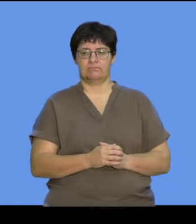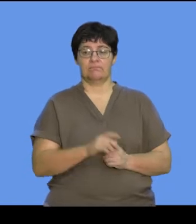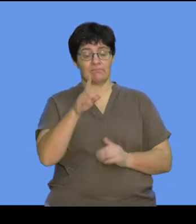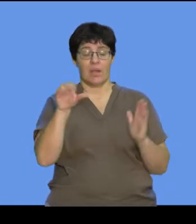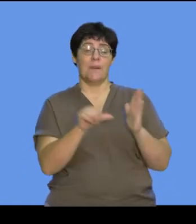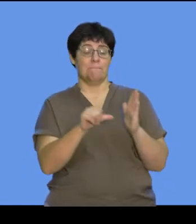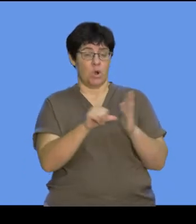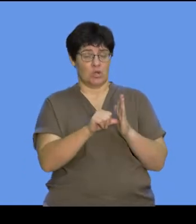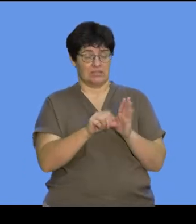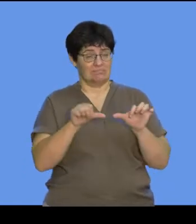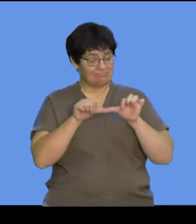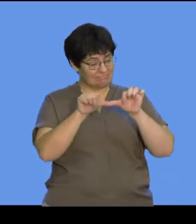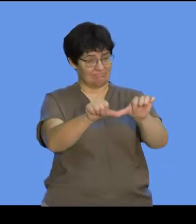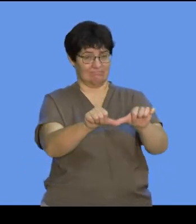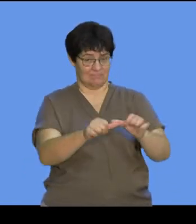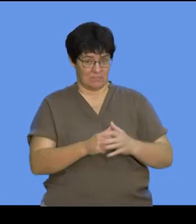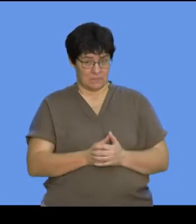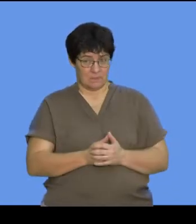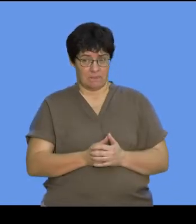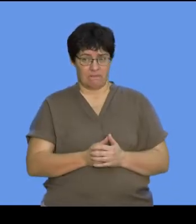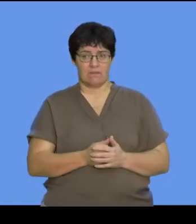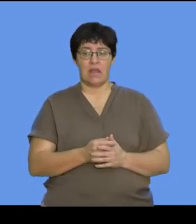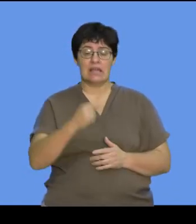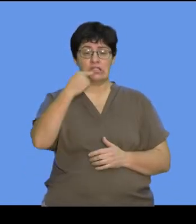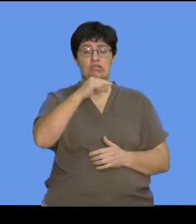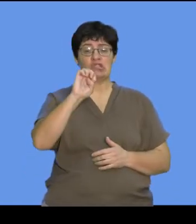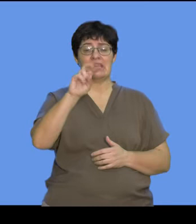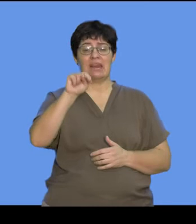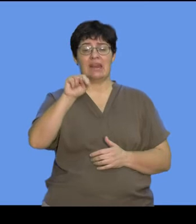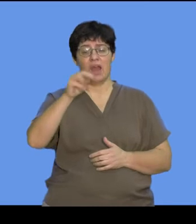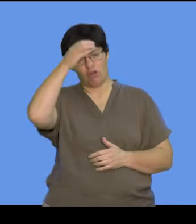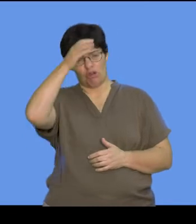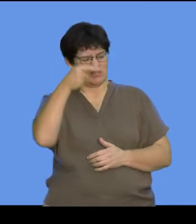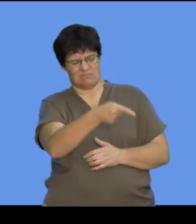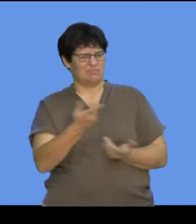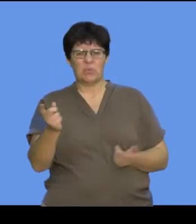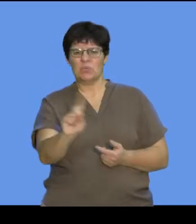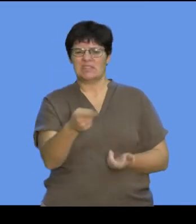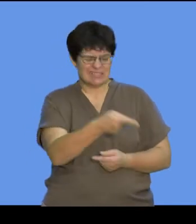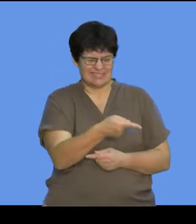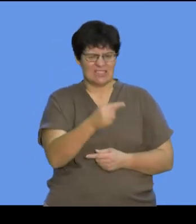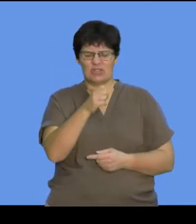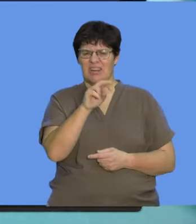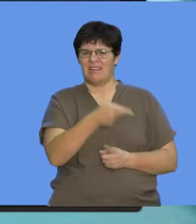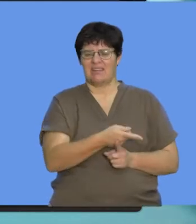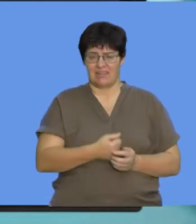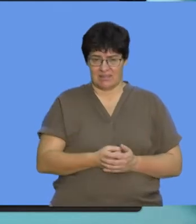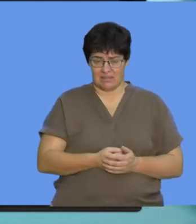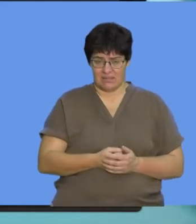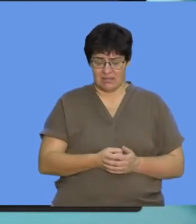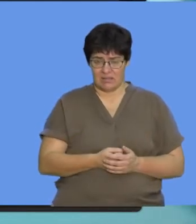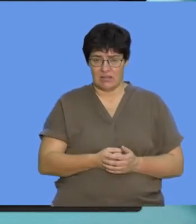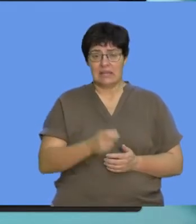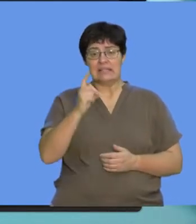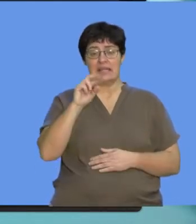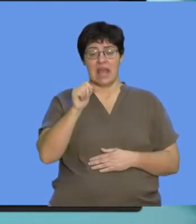This is crucial to us moving forward. The concept of a gene. What is a gene? And often when we look at